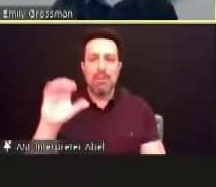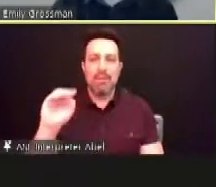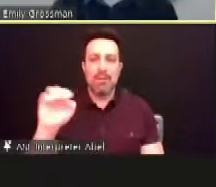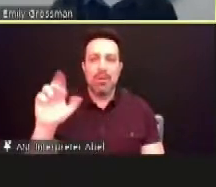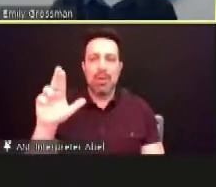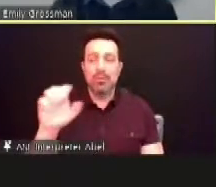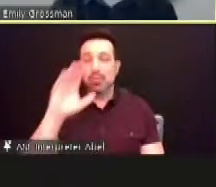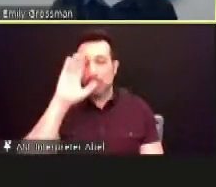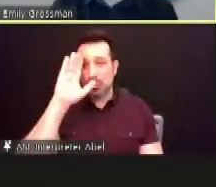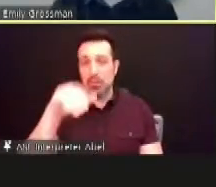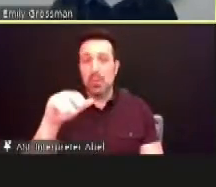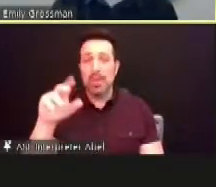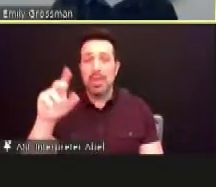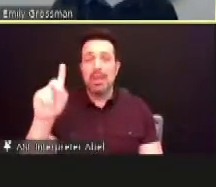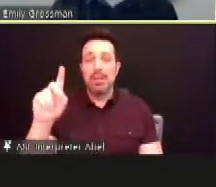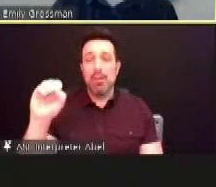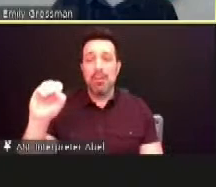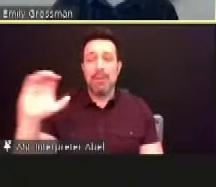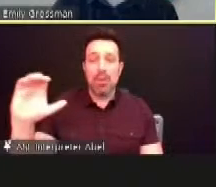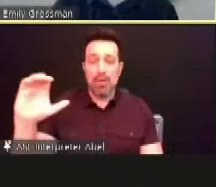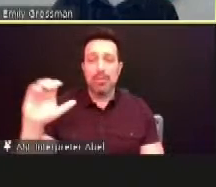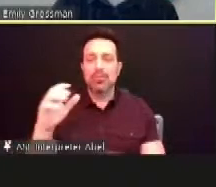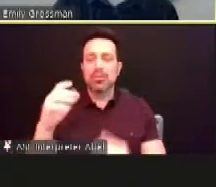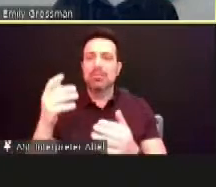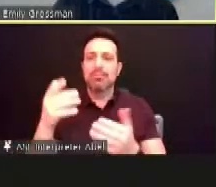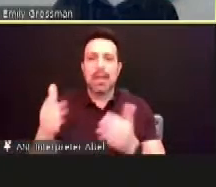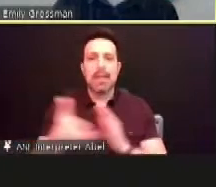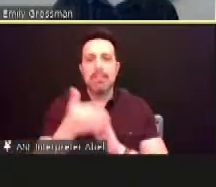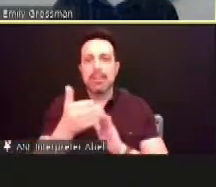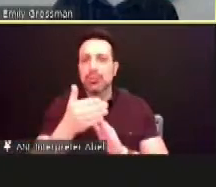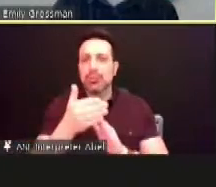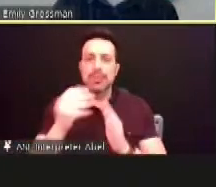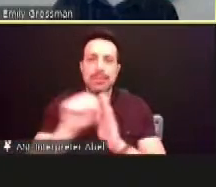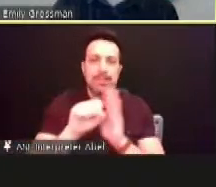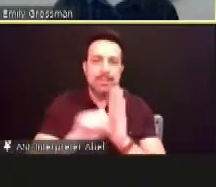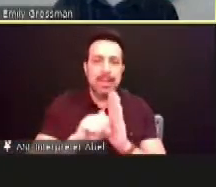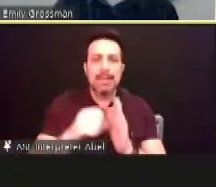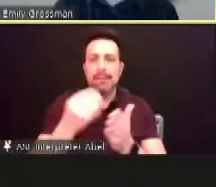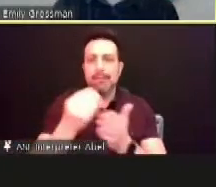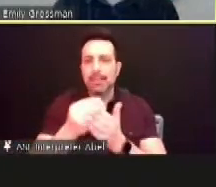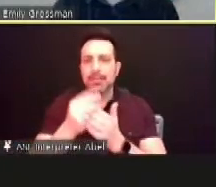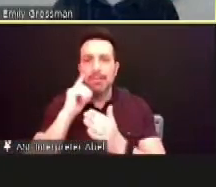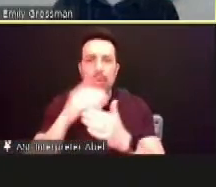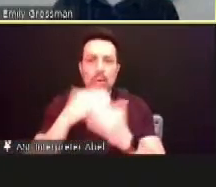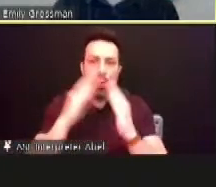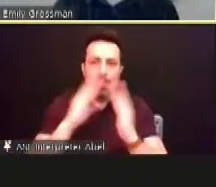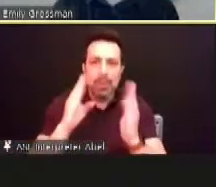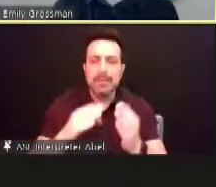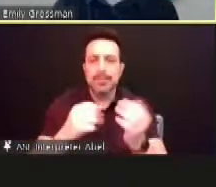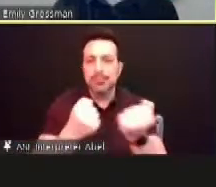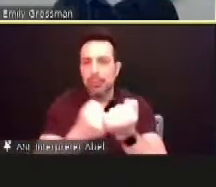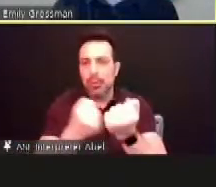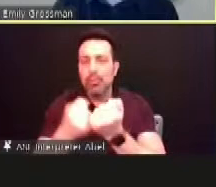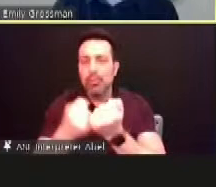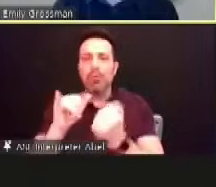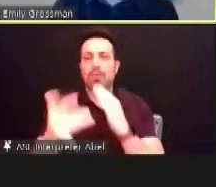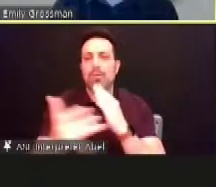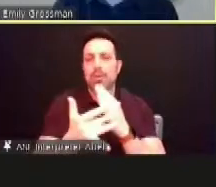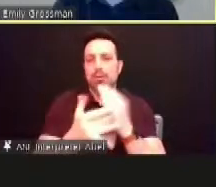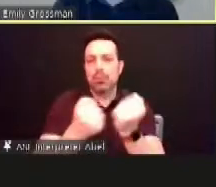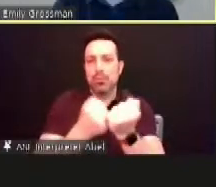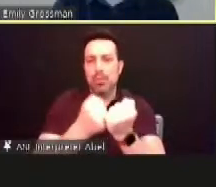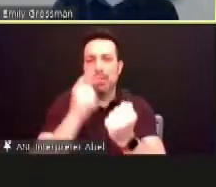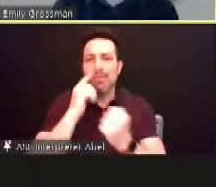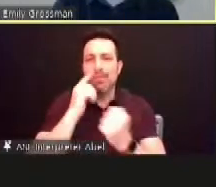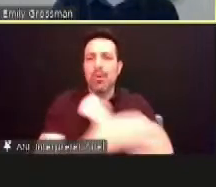you know, the Department of Commerce administers state and federal funds for homeless housing assistance, and we also provide technical support to